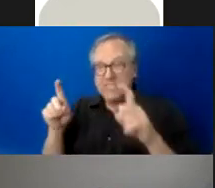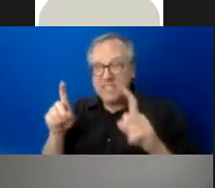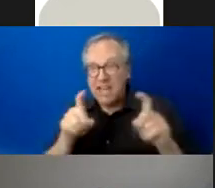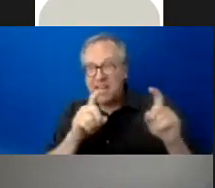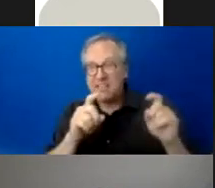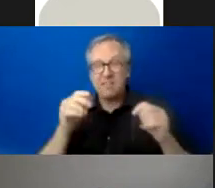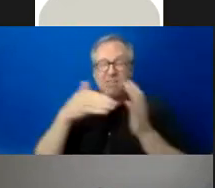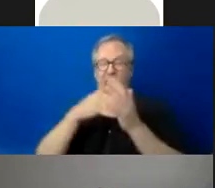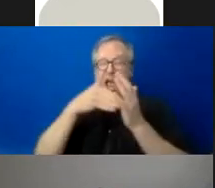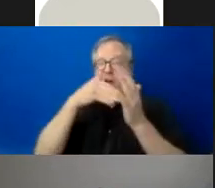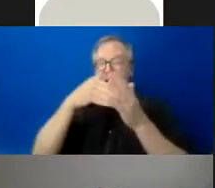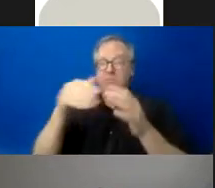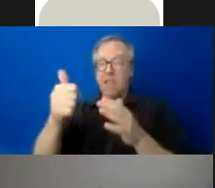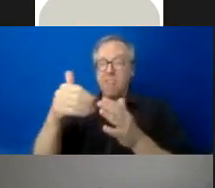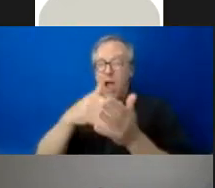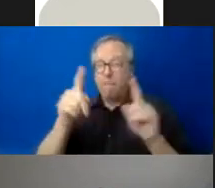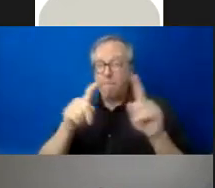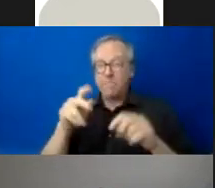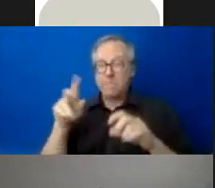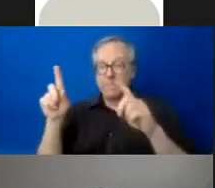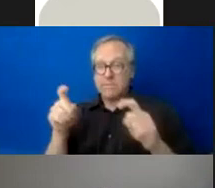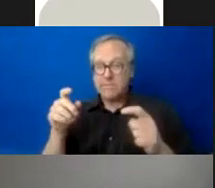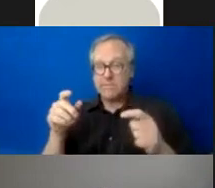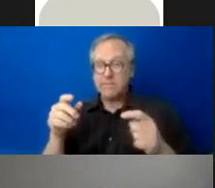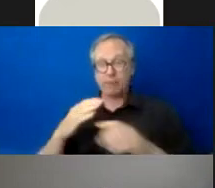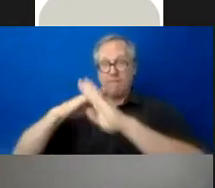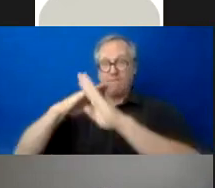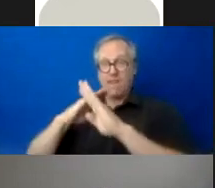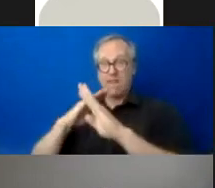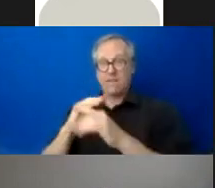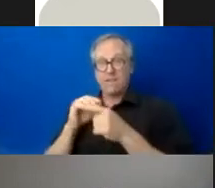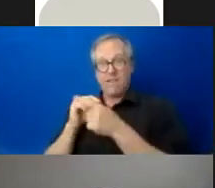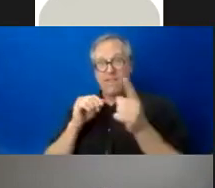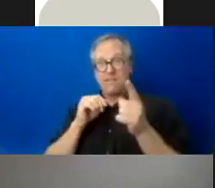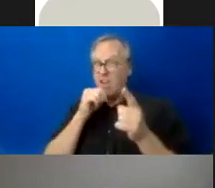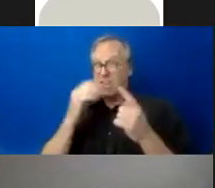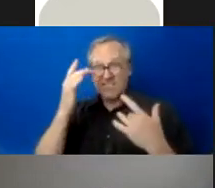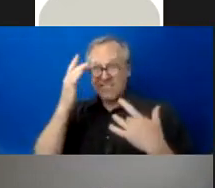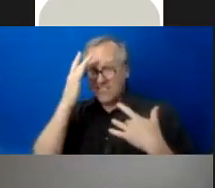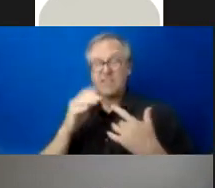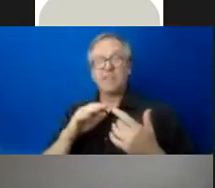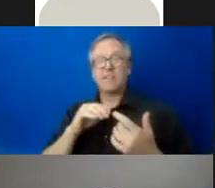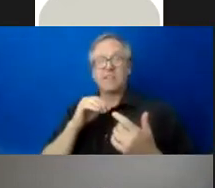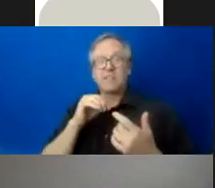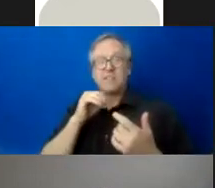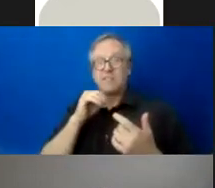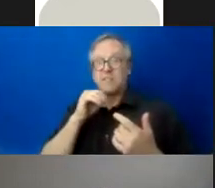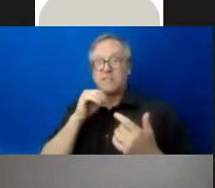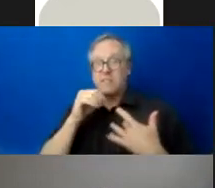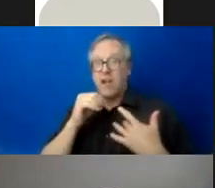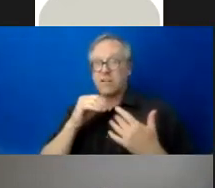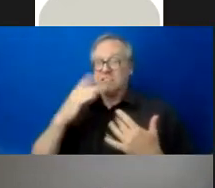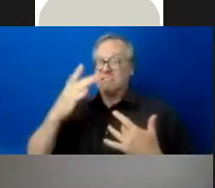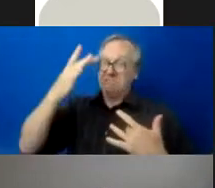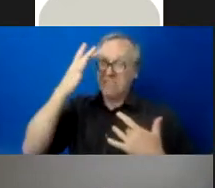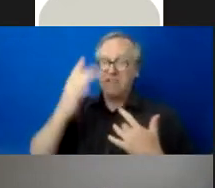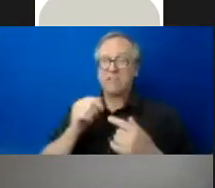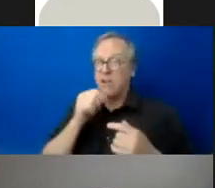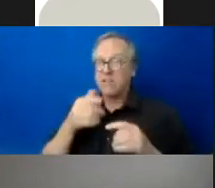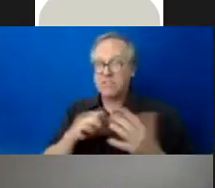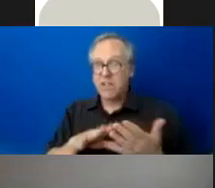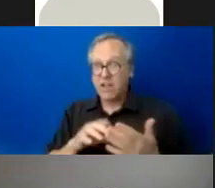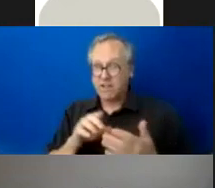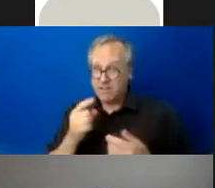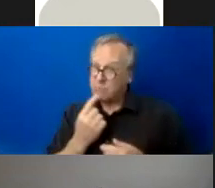thousands of people, prevented people from not just dying, but even becoming seriously ill enough to even be